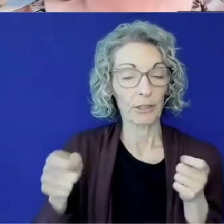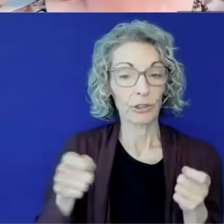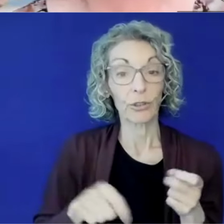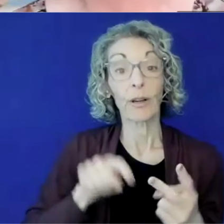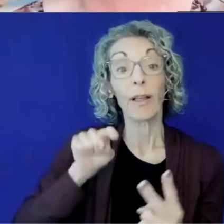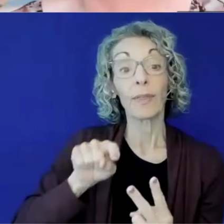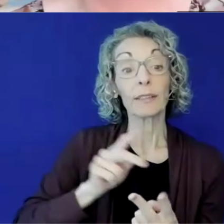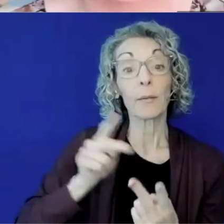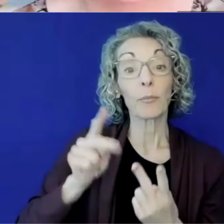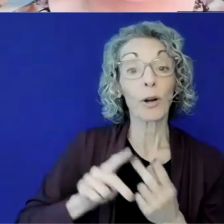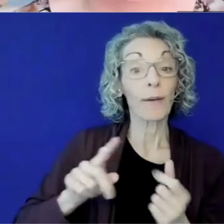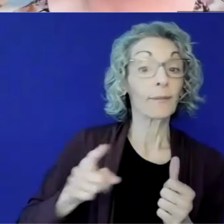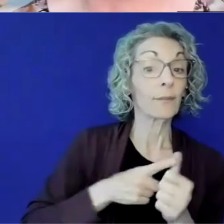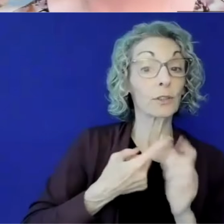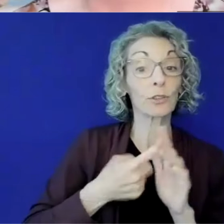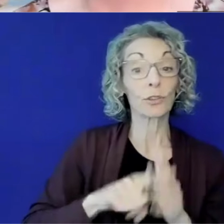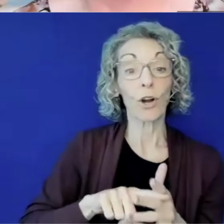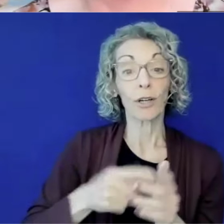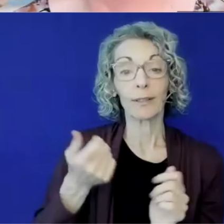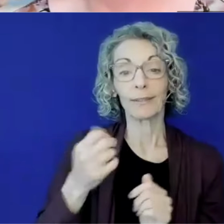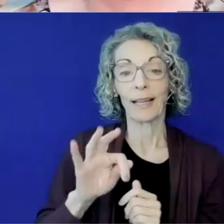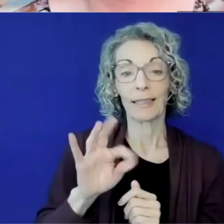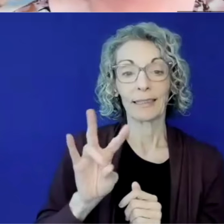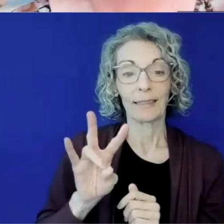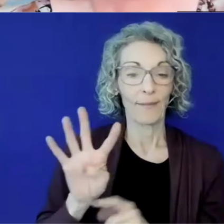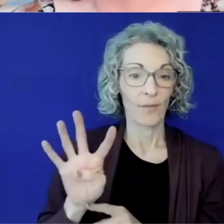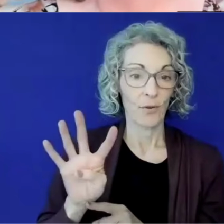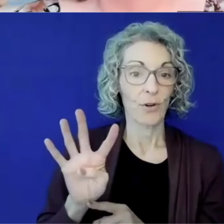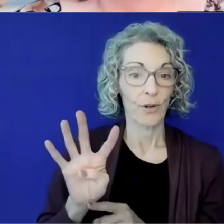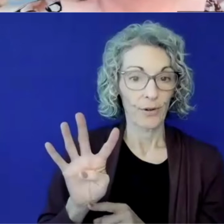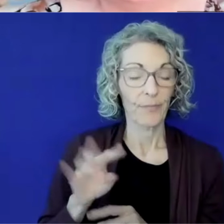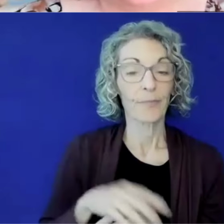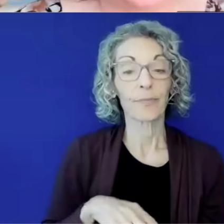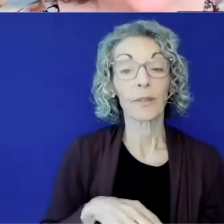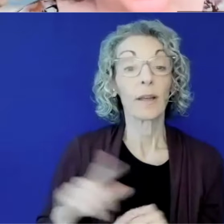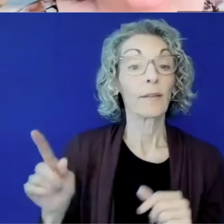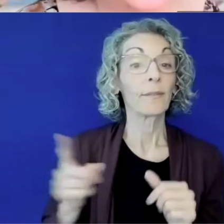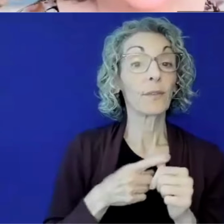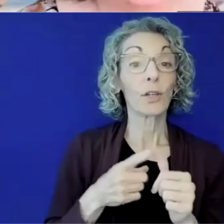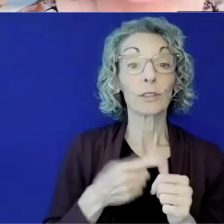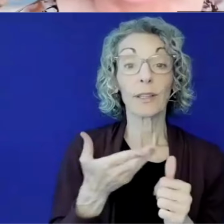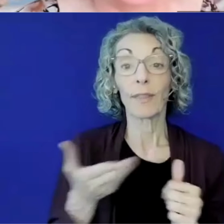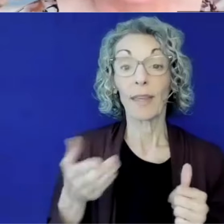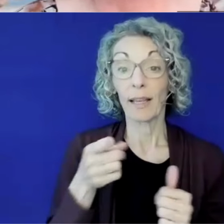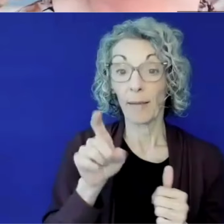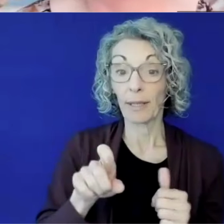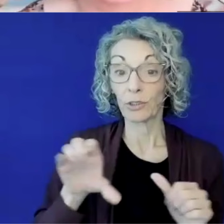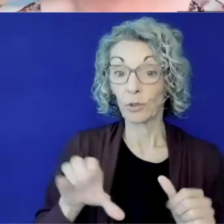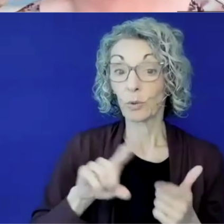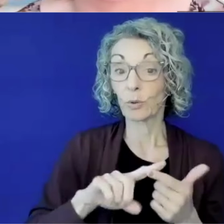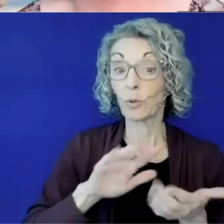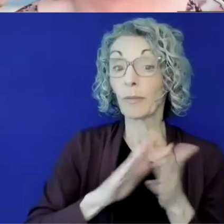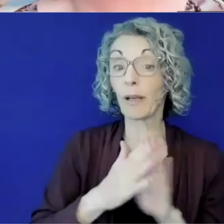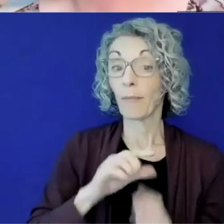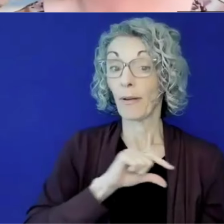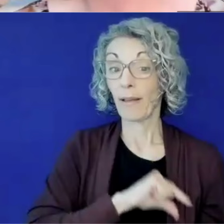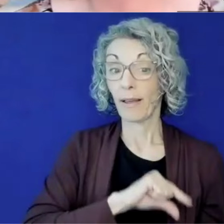program was implemented in 1974. And the first thing you have to do to be eligible for